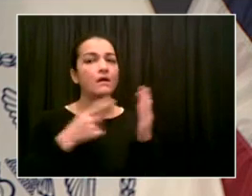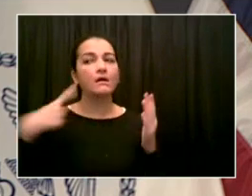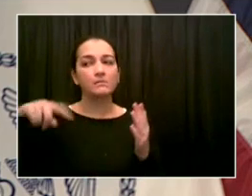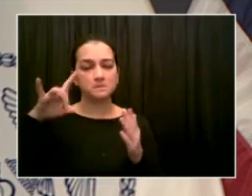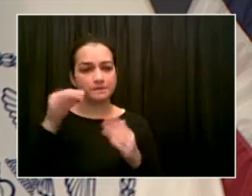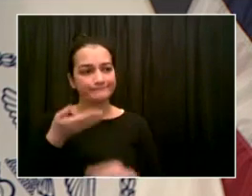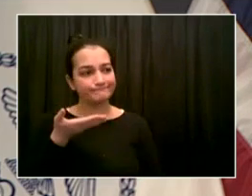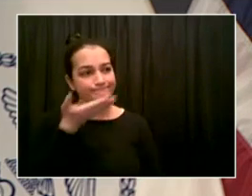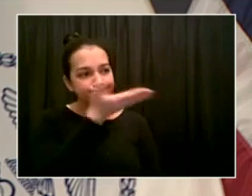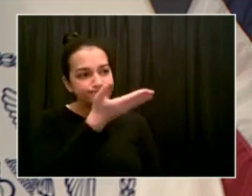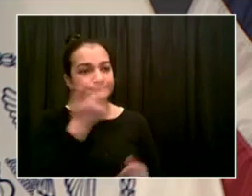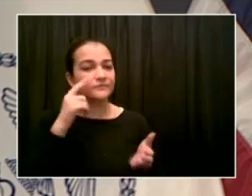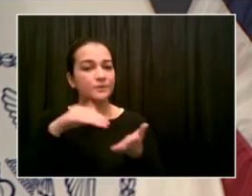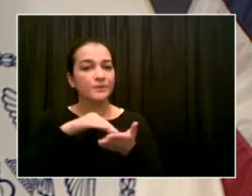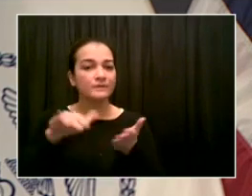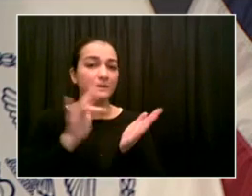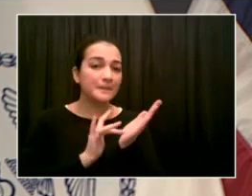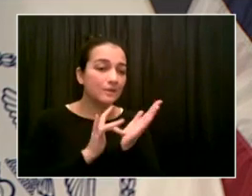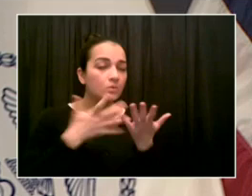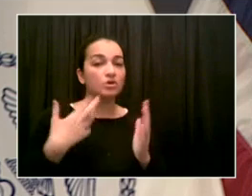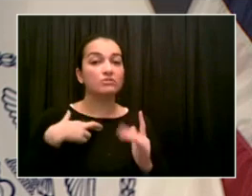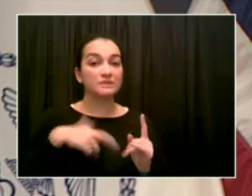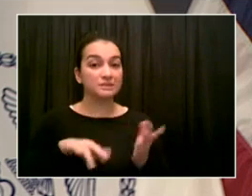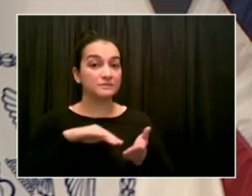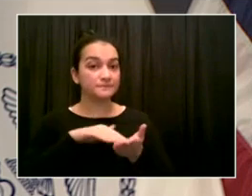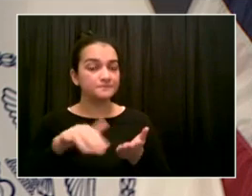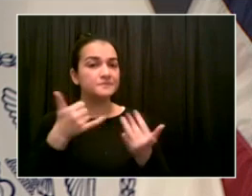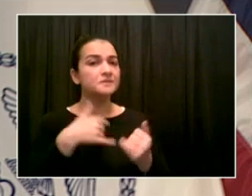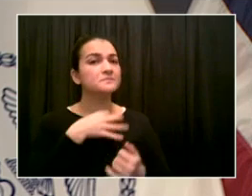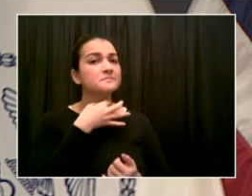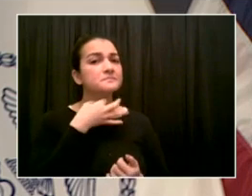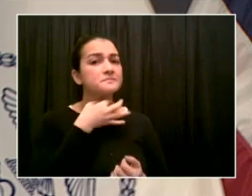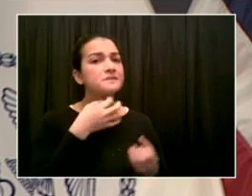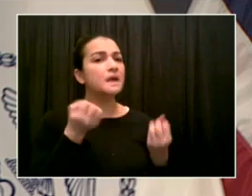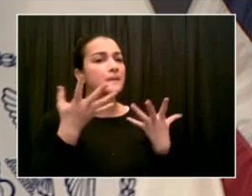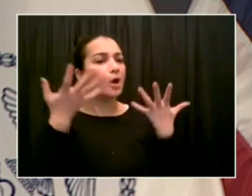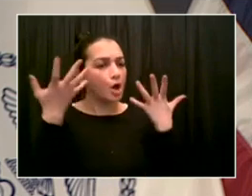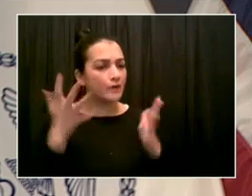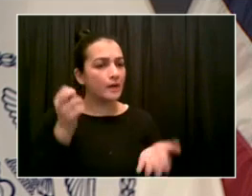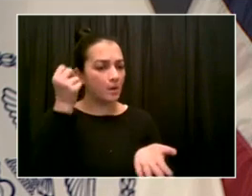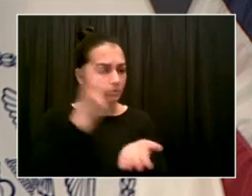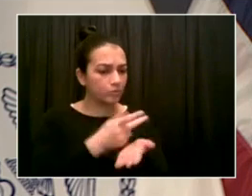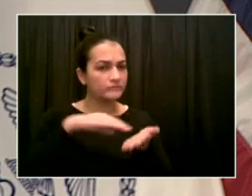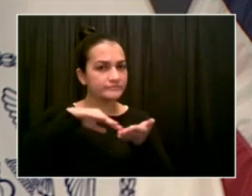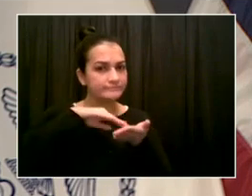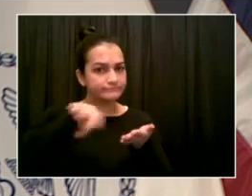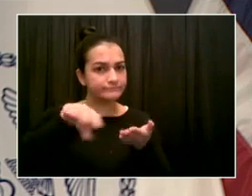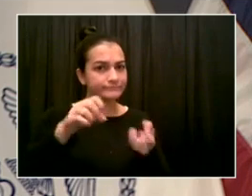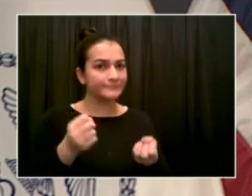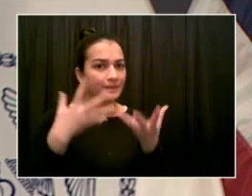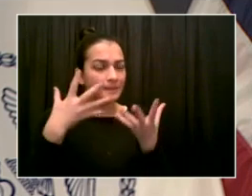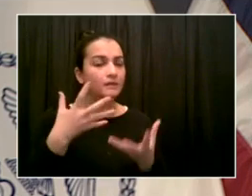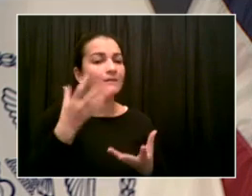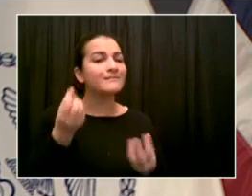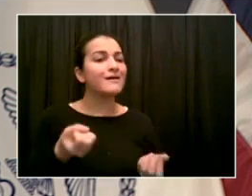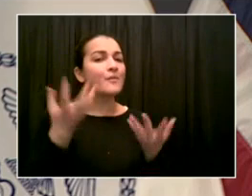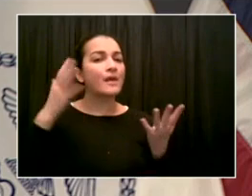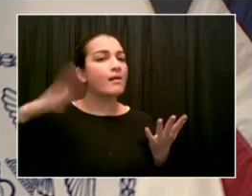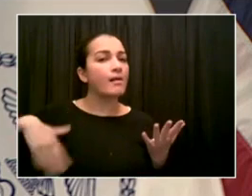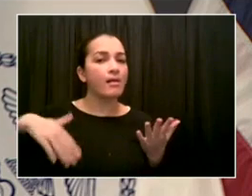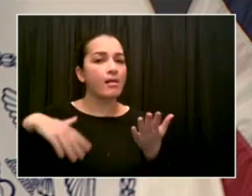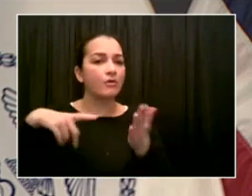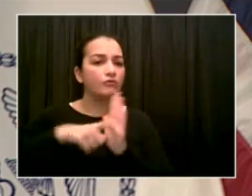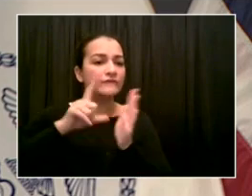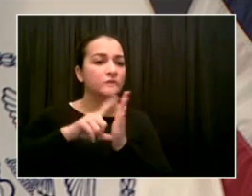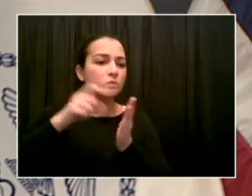exceptions, and how many are left in the pipeline to be adjudicated? So 2 questions. Yeah, no, that's an important question. So I'm going